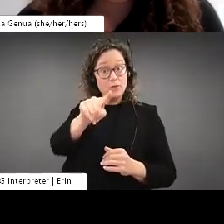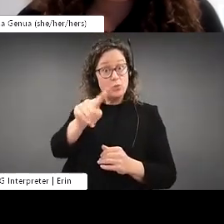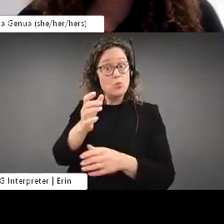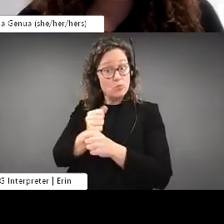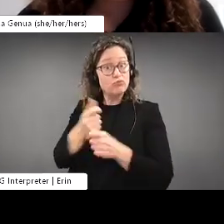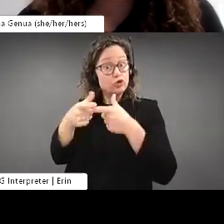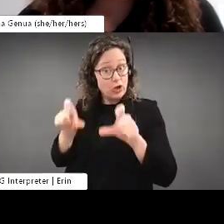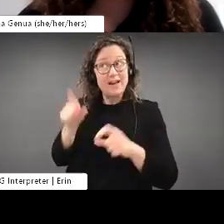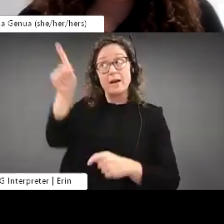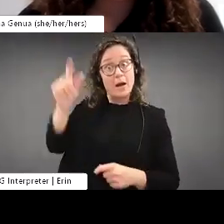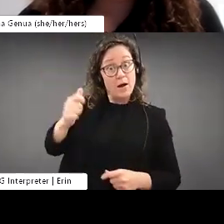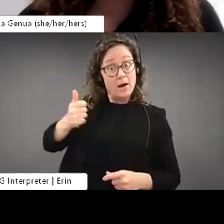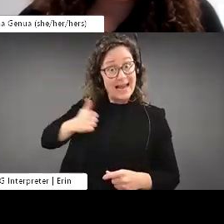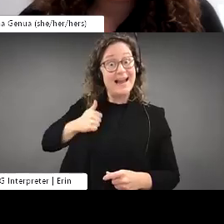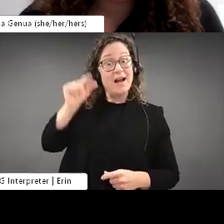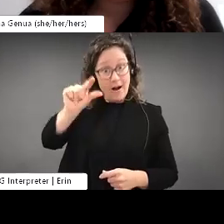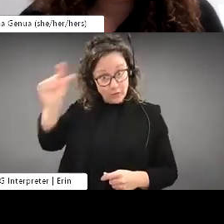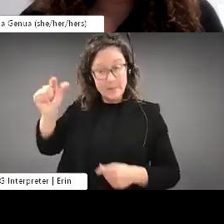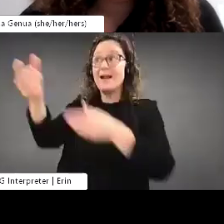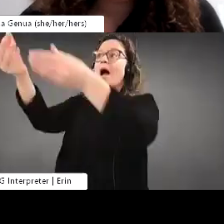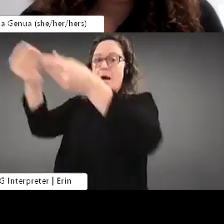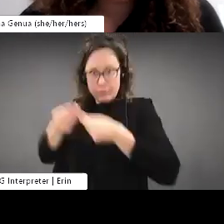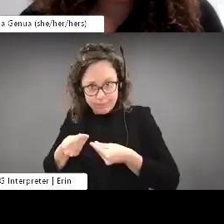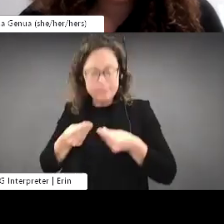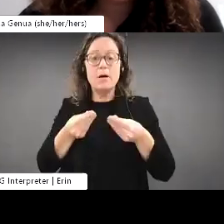free, even if you're not a customer.